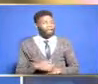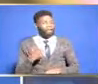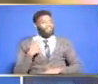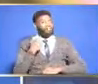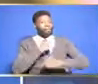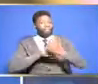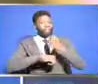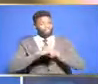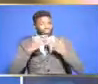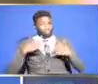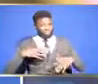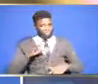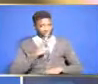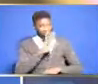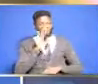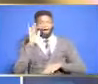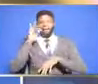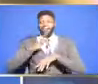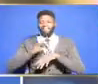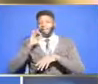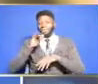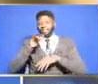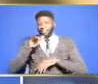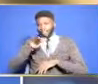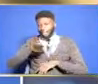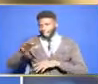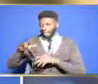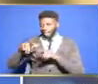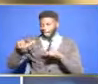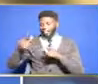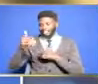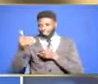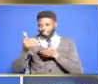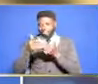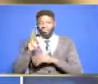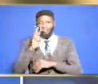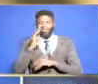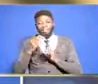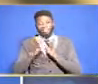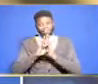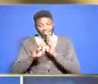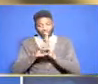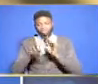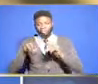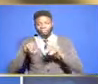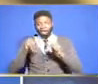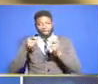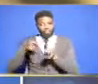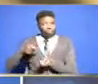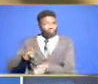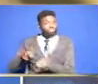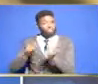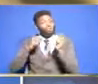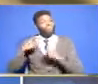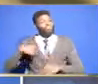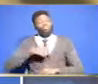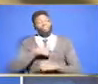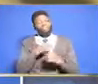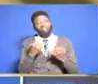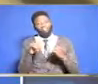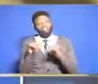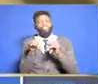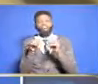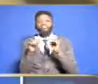those riparian areas. For example, we speak of sand harvesting, and we try to regulate them through sand harvesting guidelines